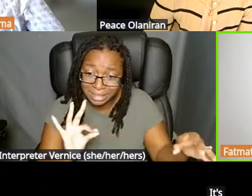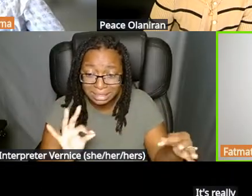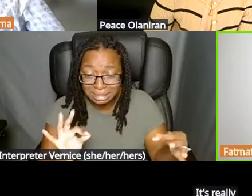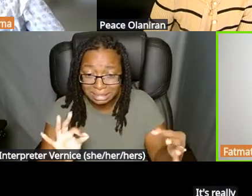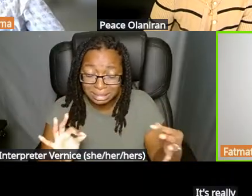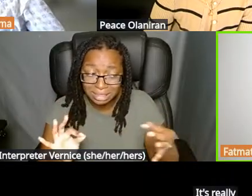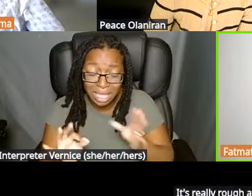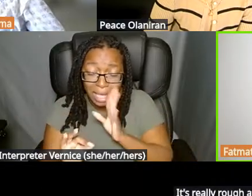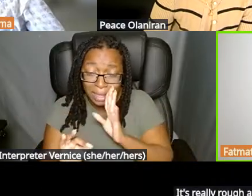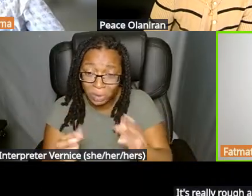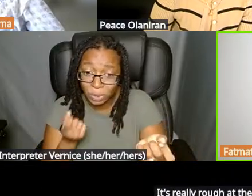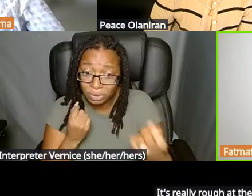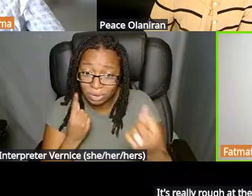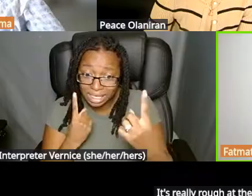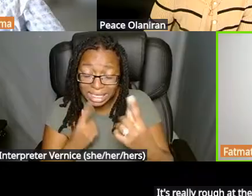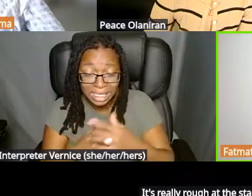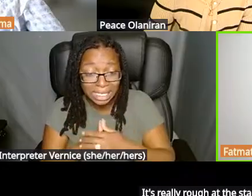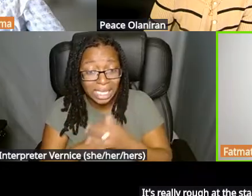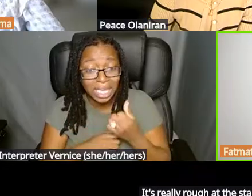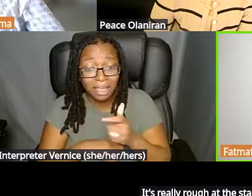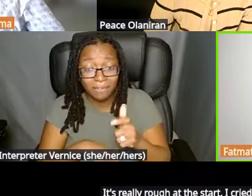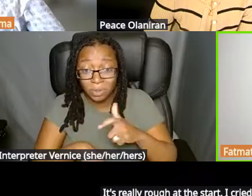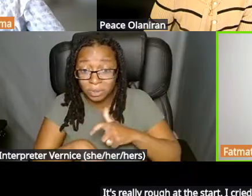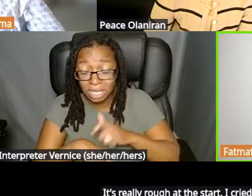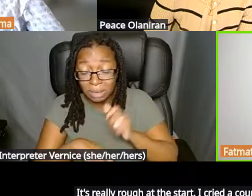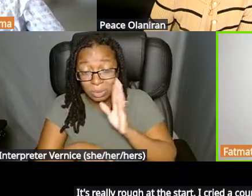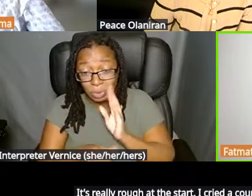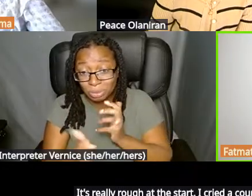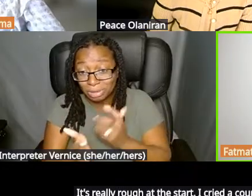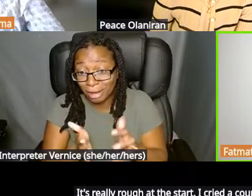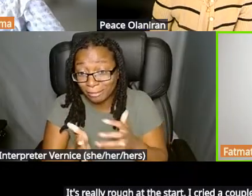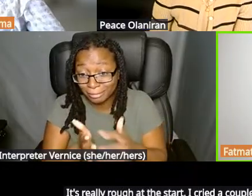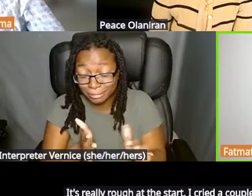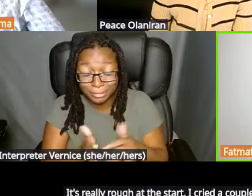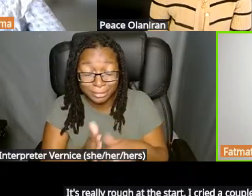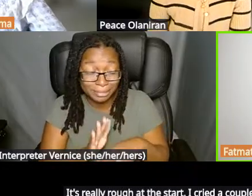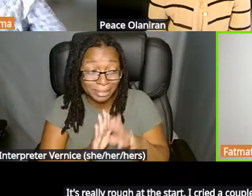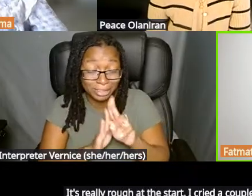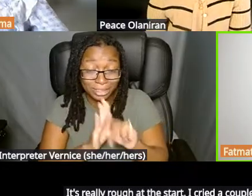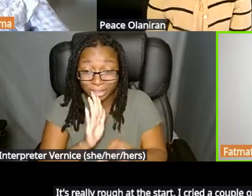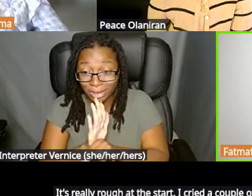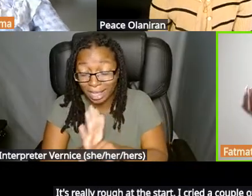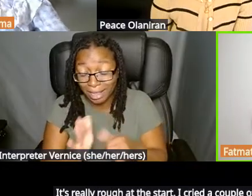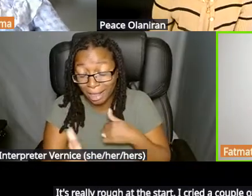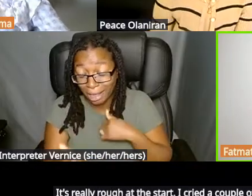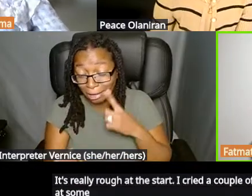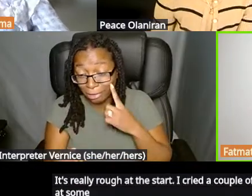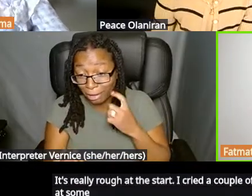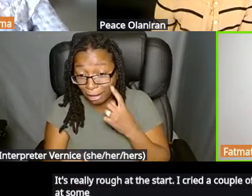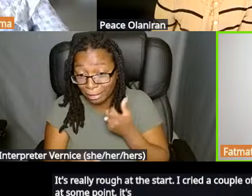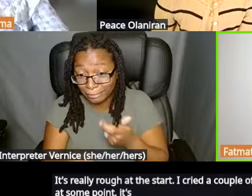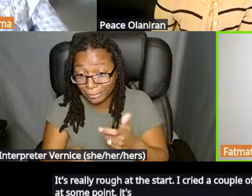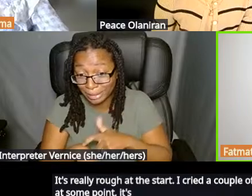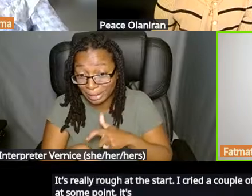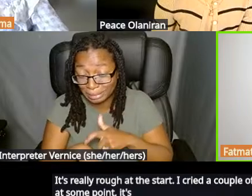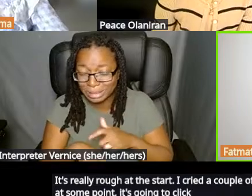the start. I cried a couple of times in my undergrad, but at some point it's gonna click.